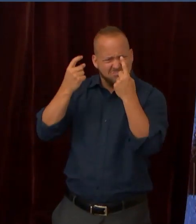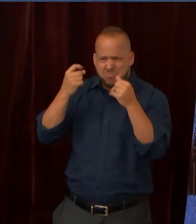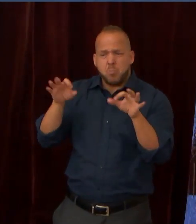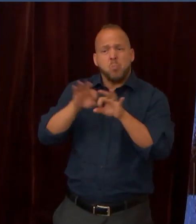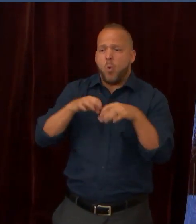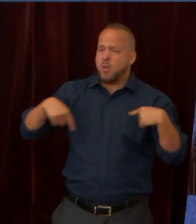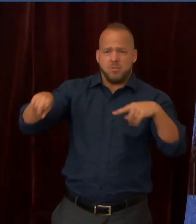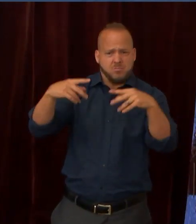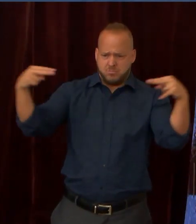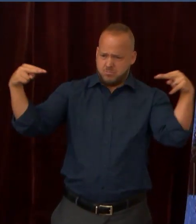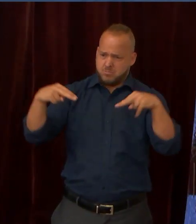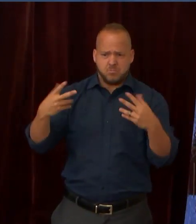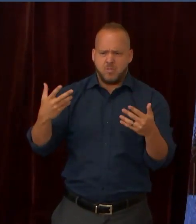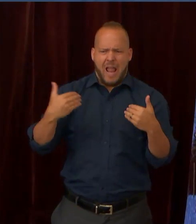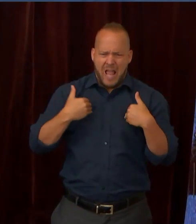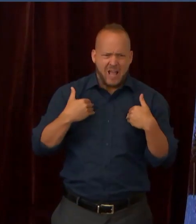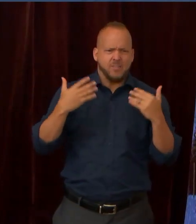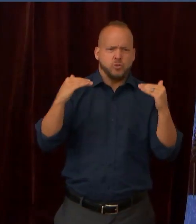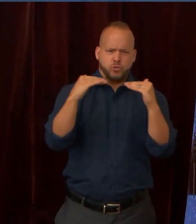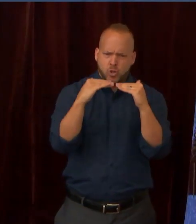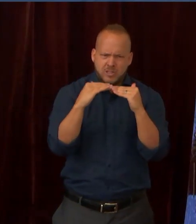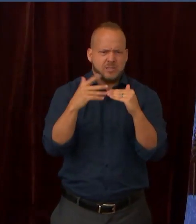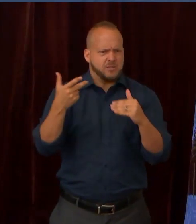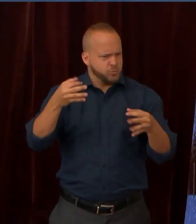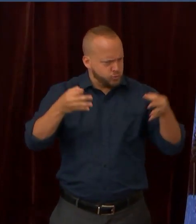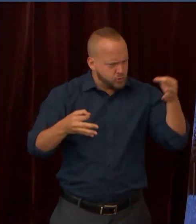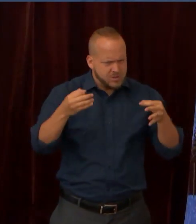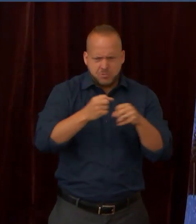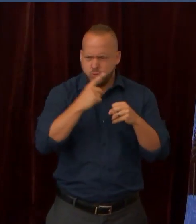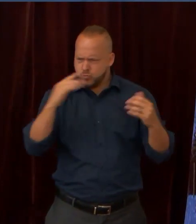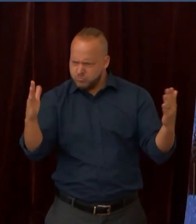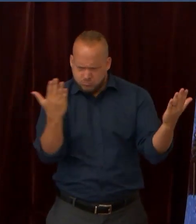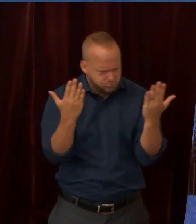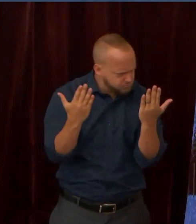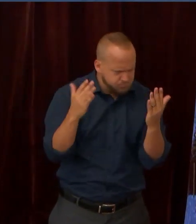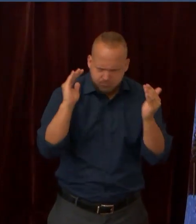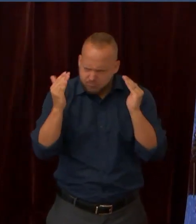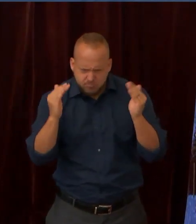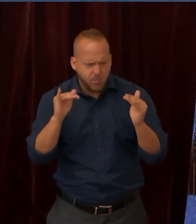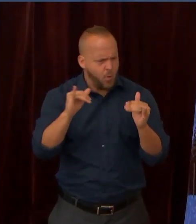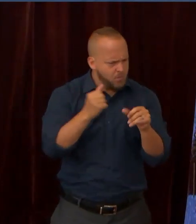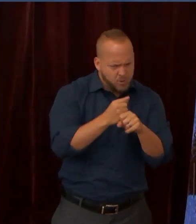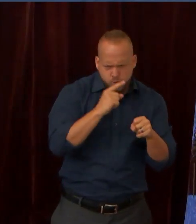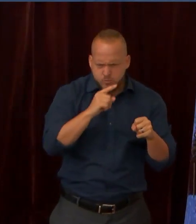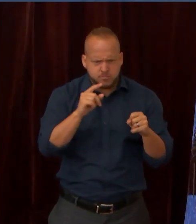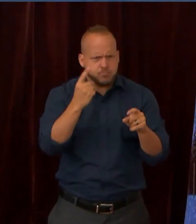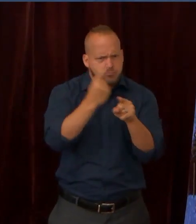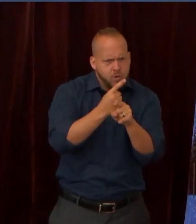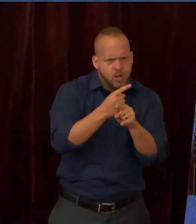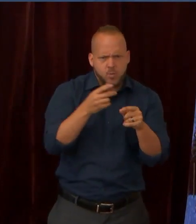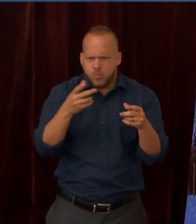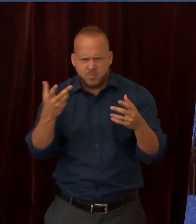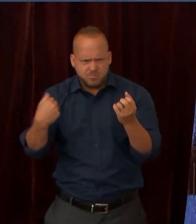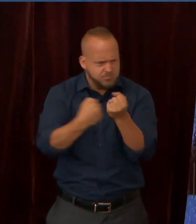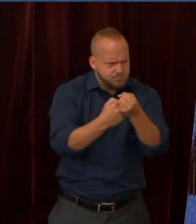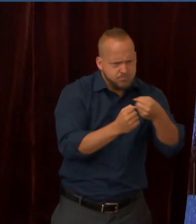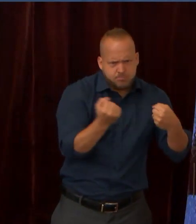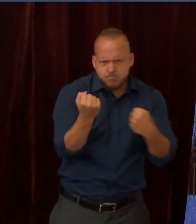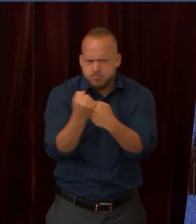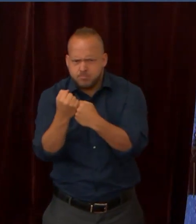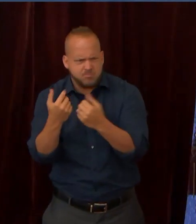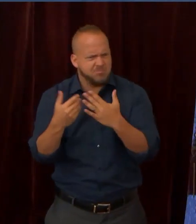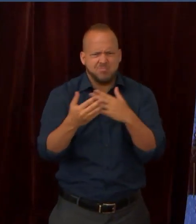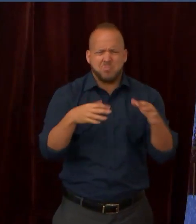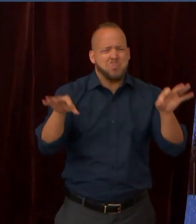chance to review these things. People who decide to have these issues decided by a court